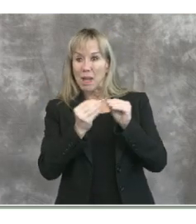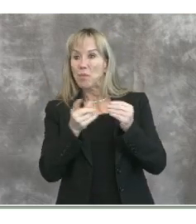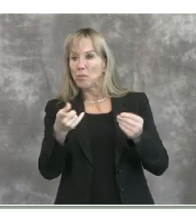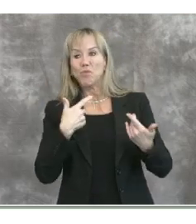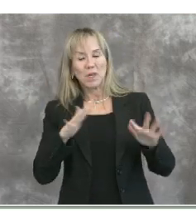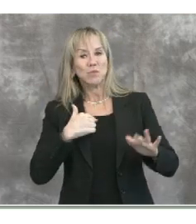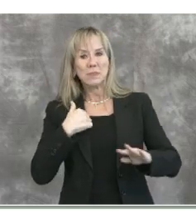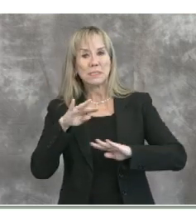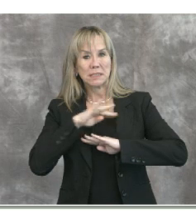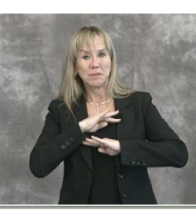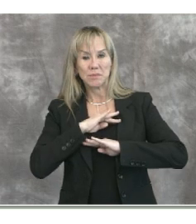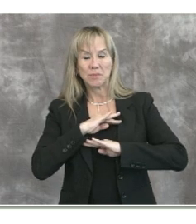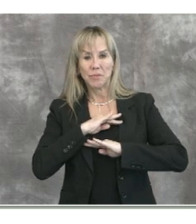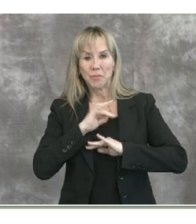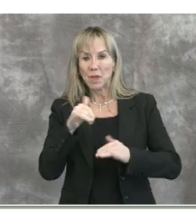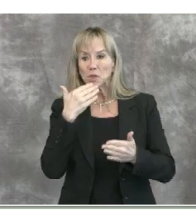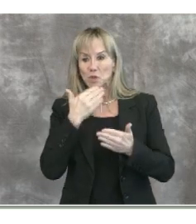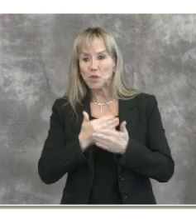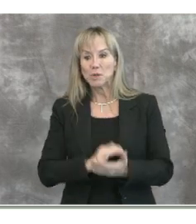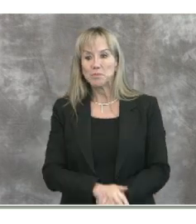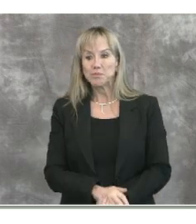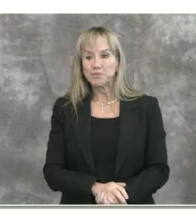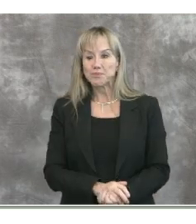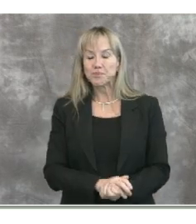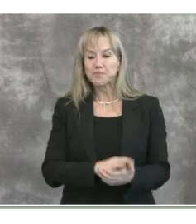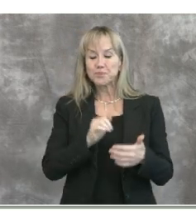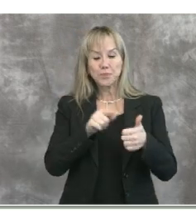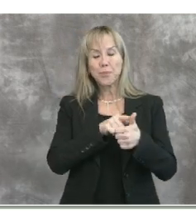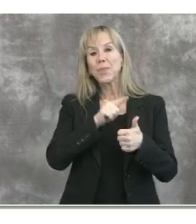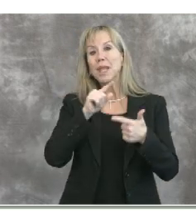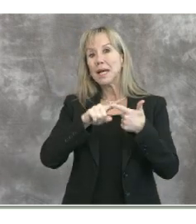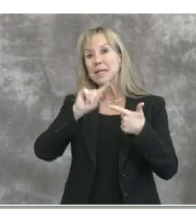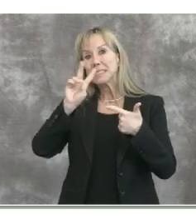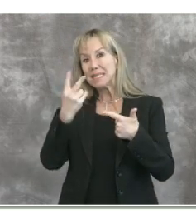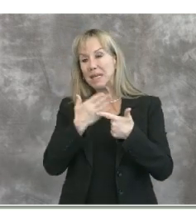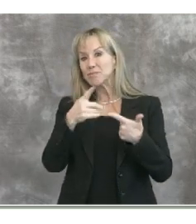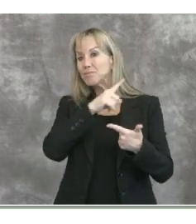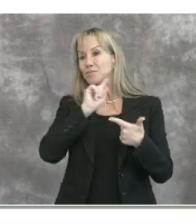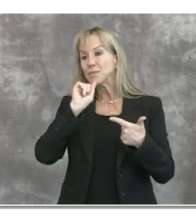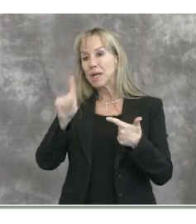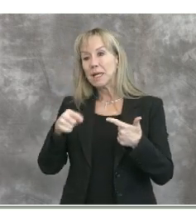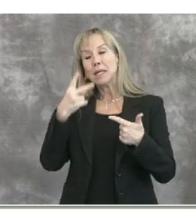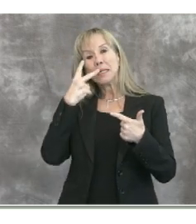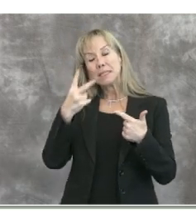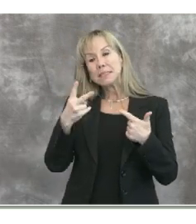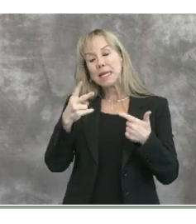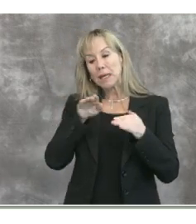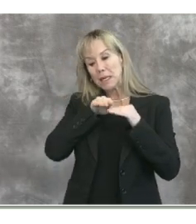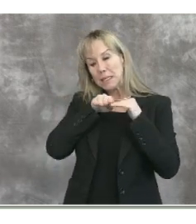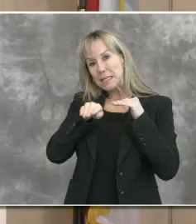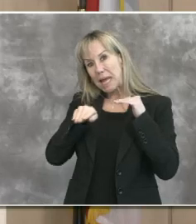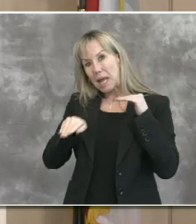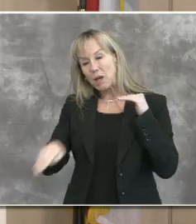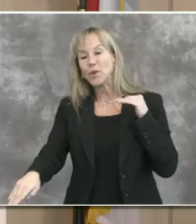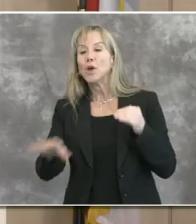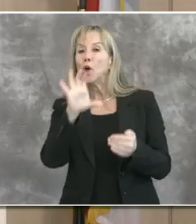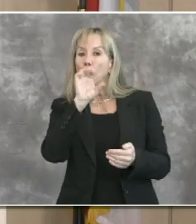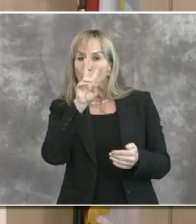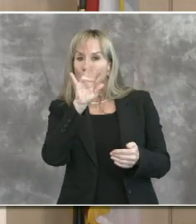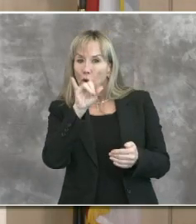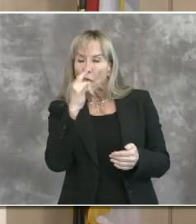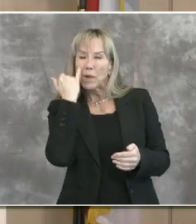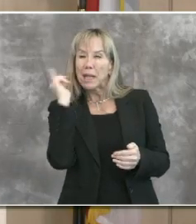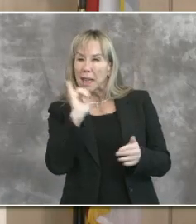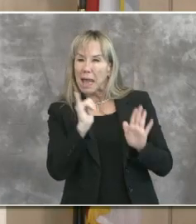met. The second is a downward trajectory of COVID-like syndrome cases reported in a